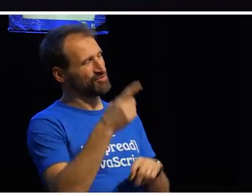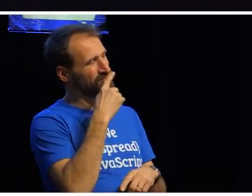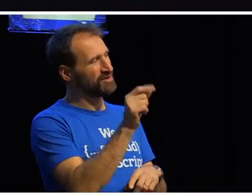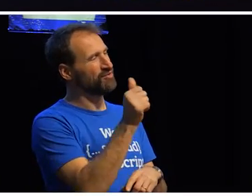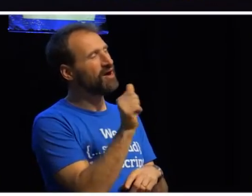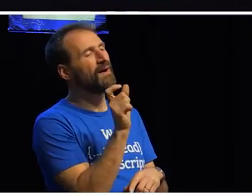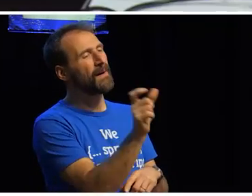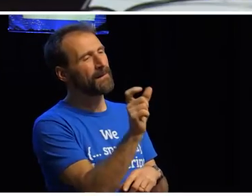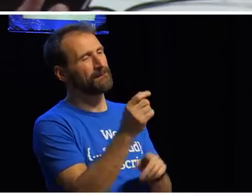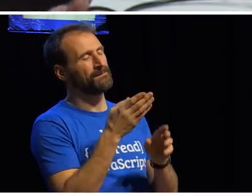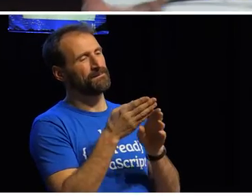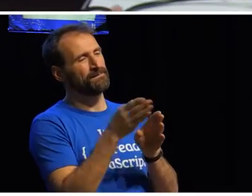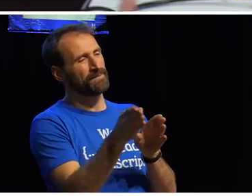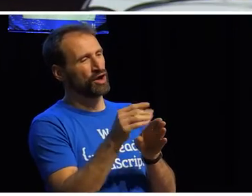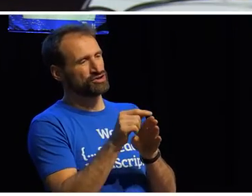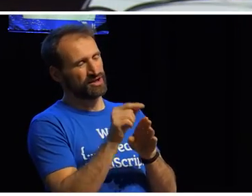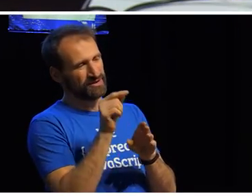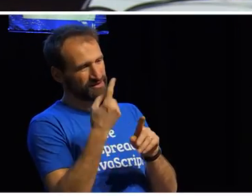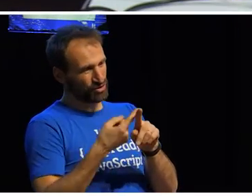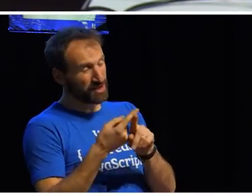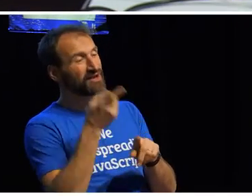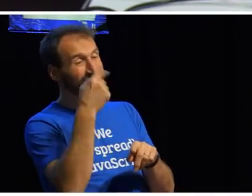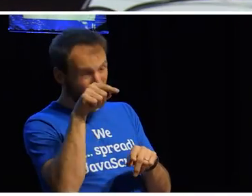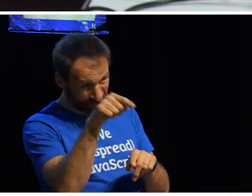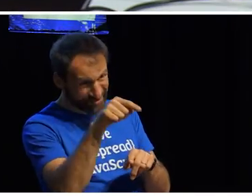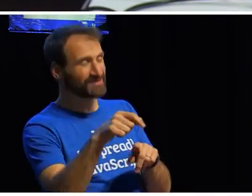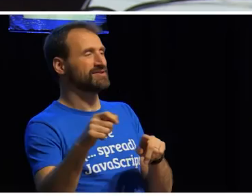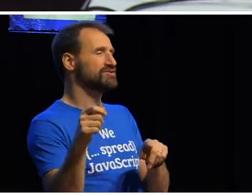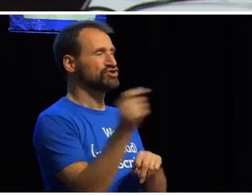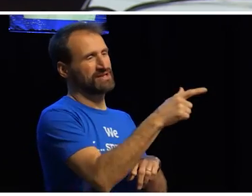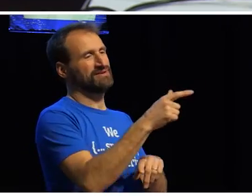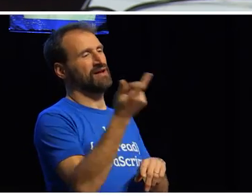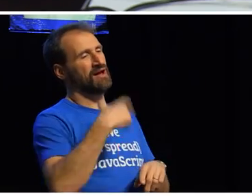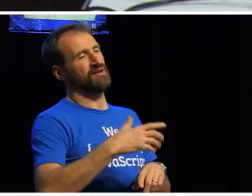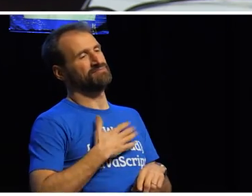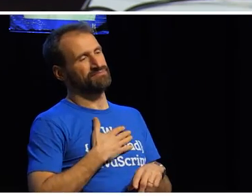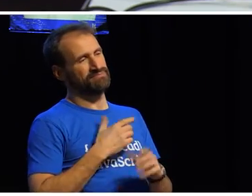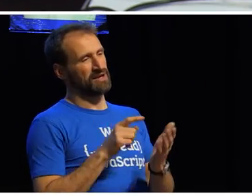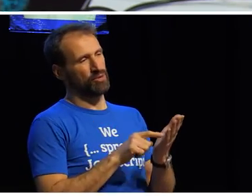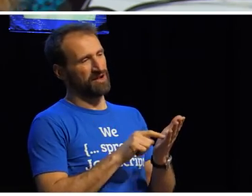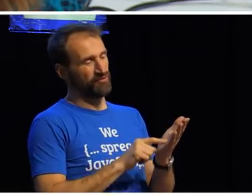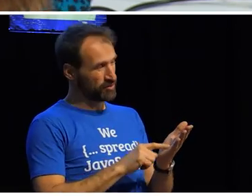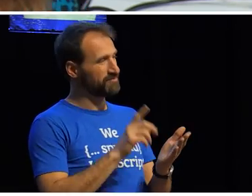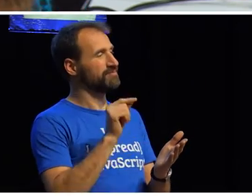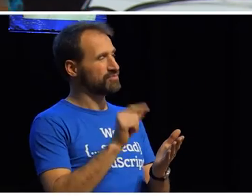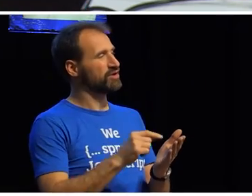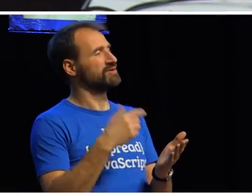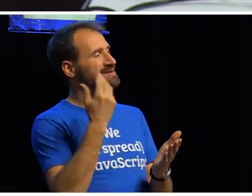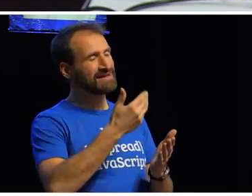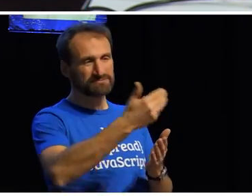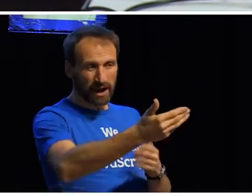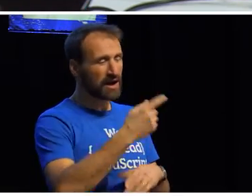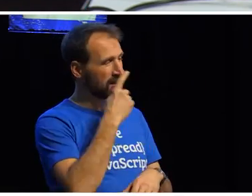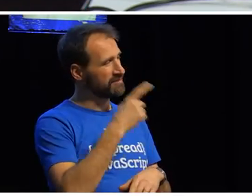from and to my mobile phone here. So each time, you know, my Raspberry Pi detected my cat photos,